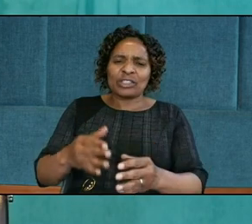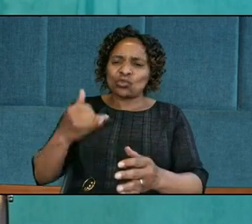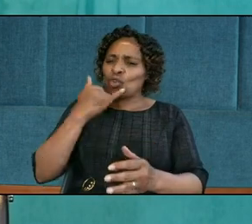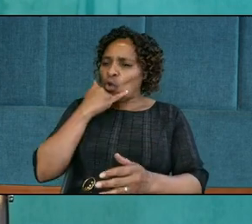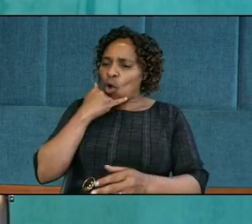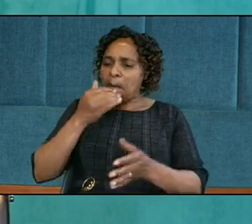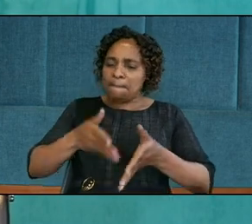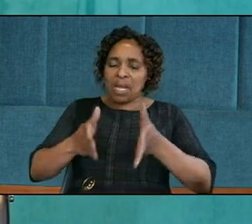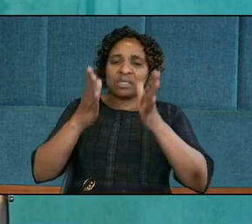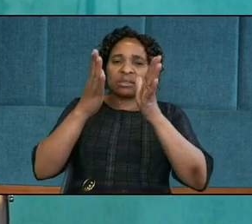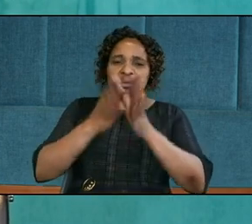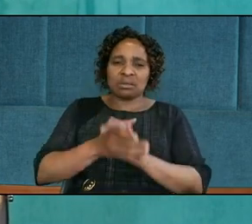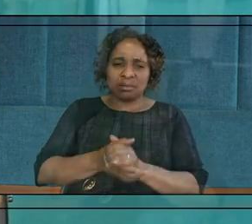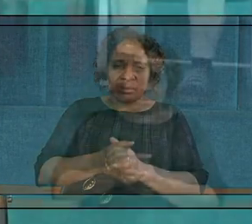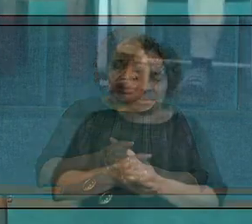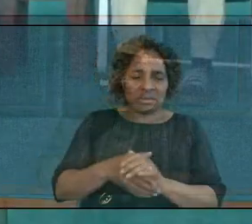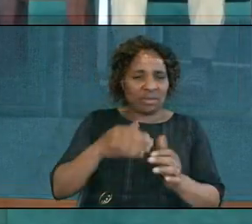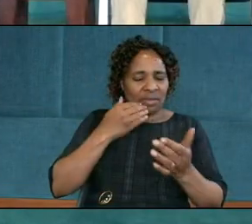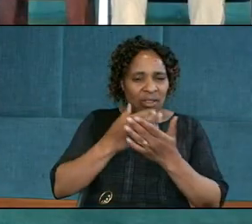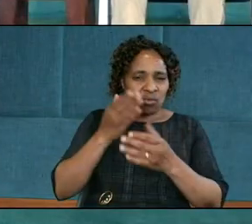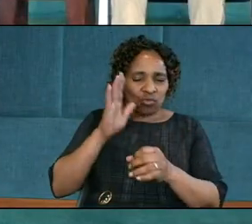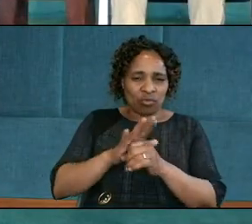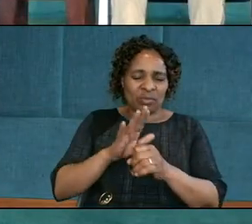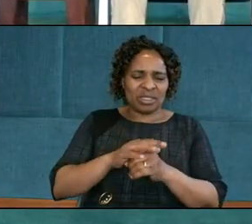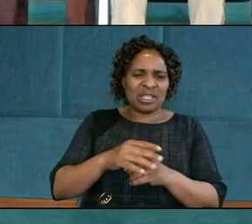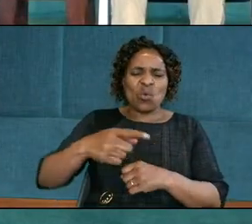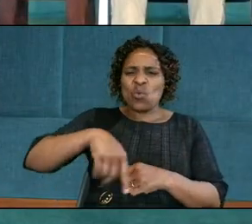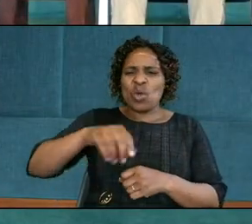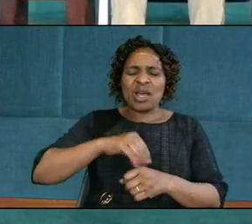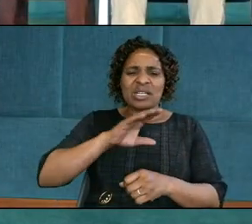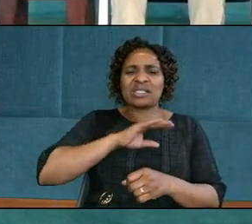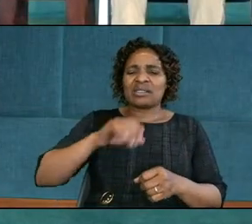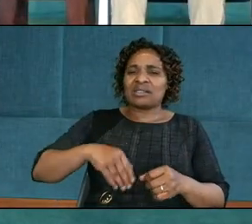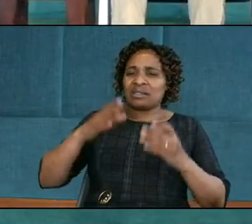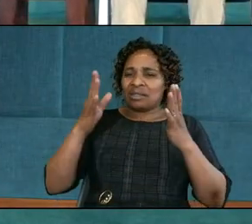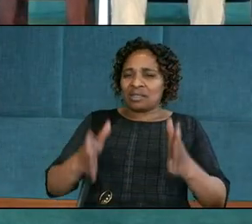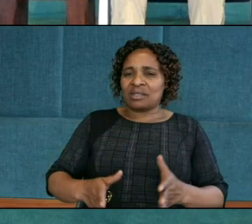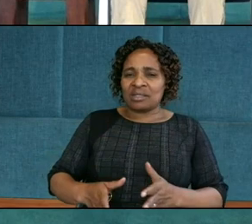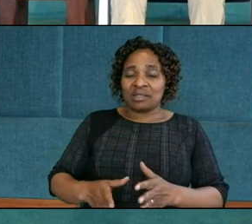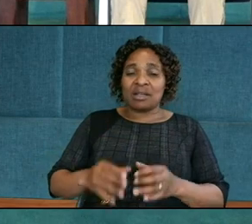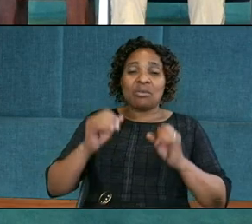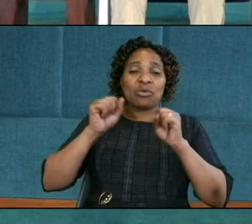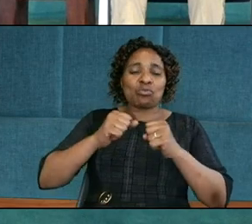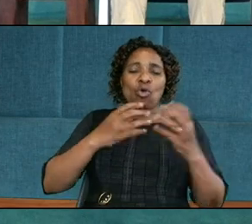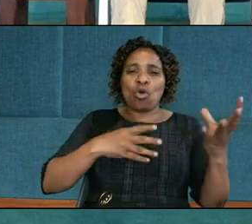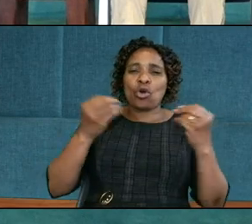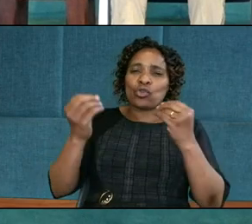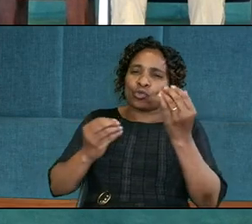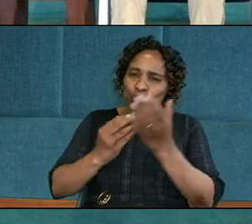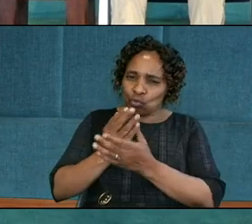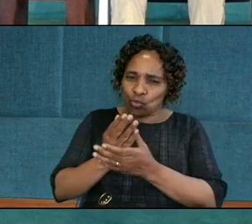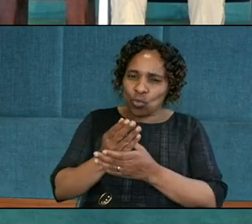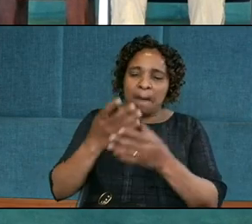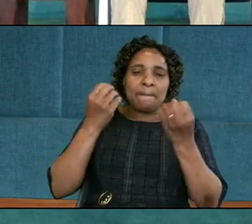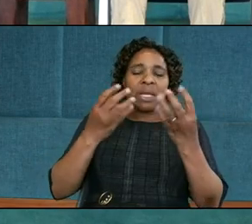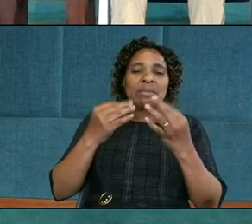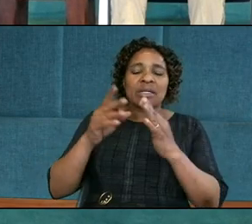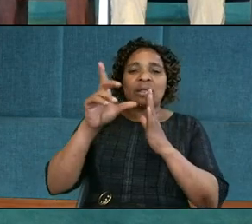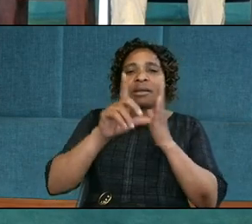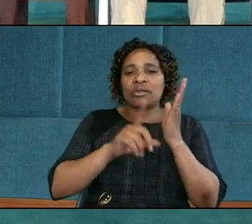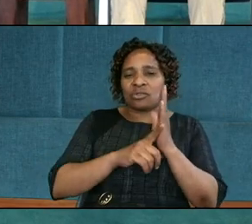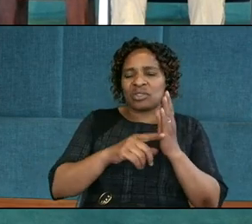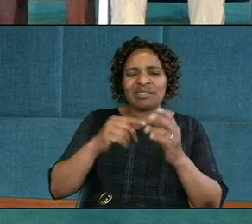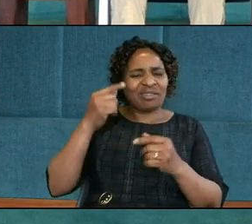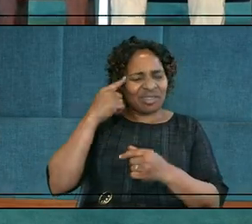paths. Thank you very much. Now, we as Christians, we have just gone through a majority of the lesson, and we're